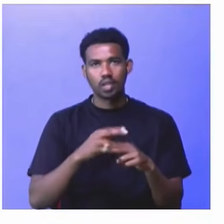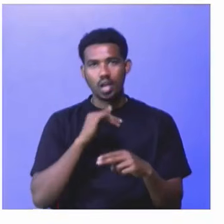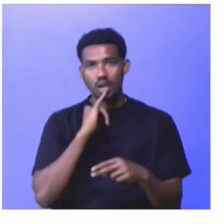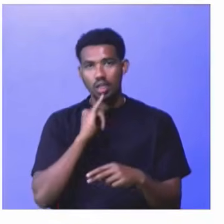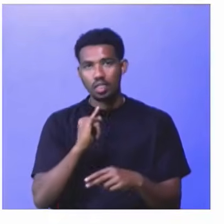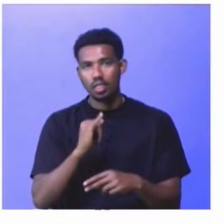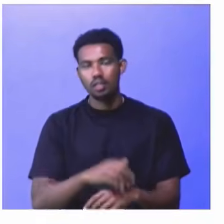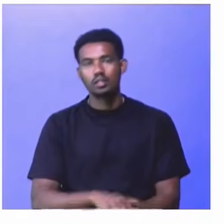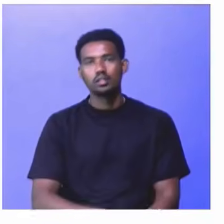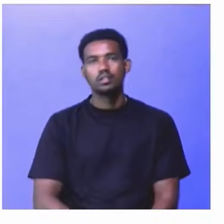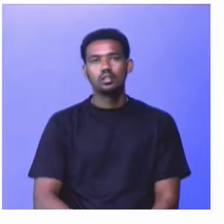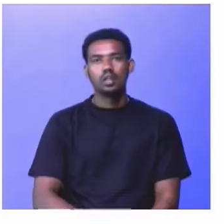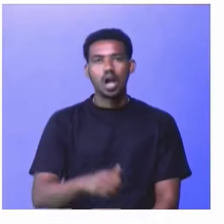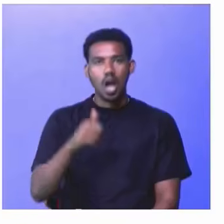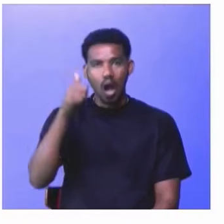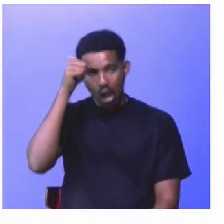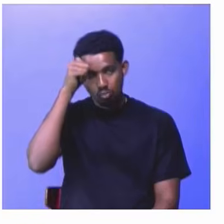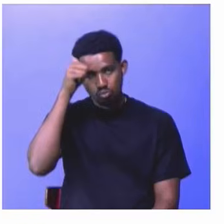is Abdu.